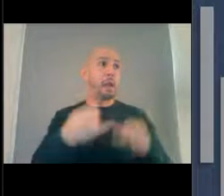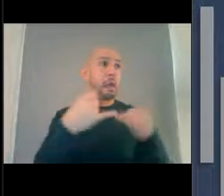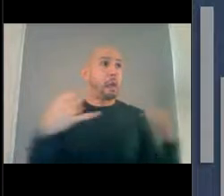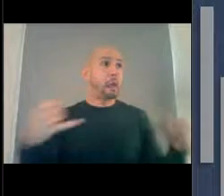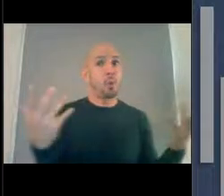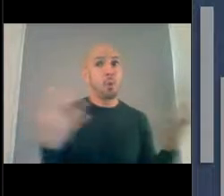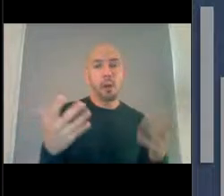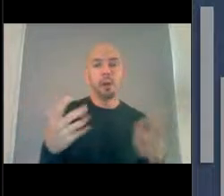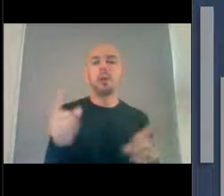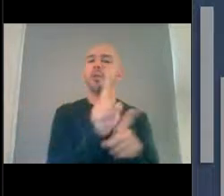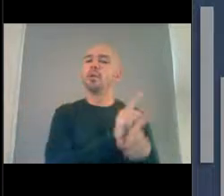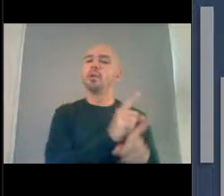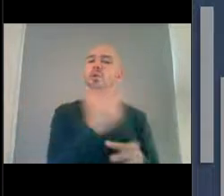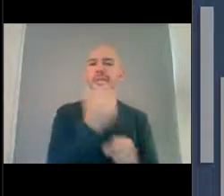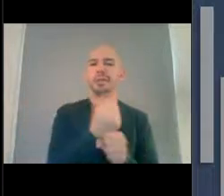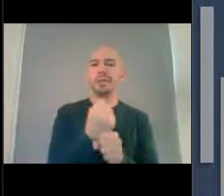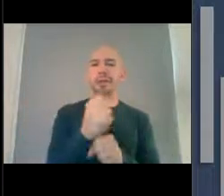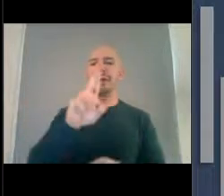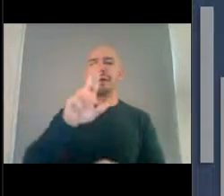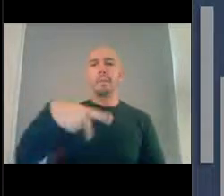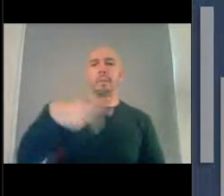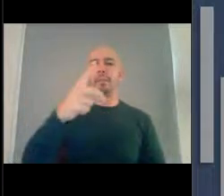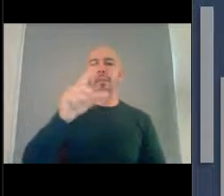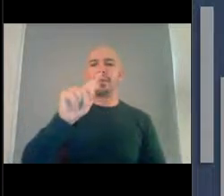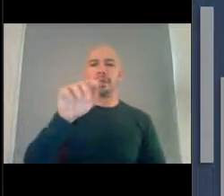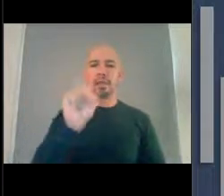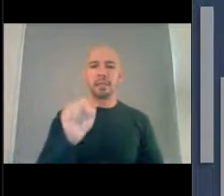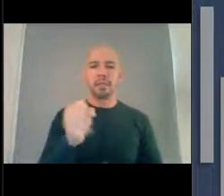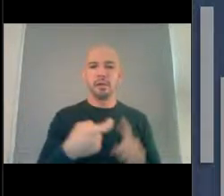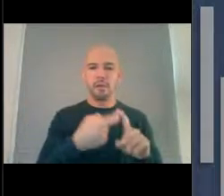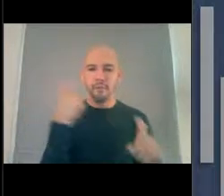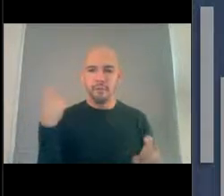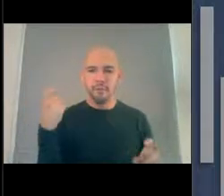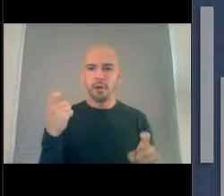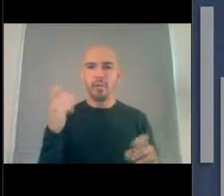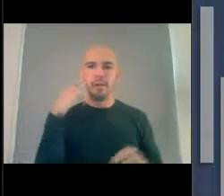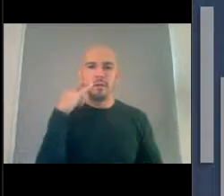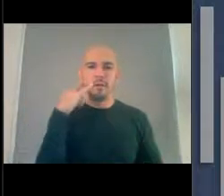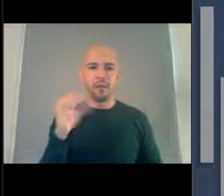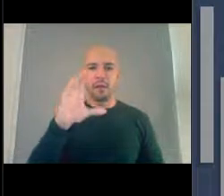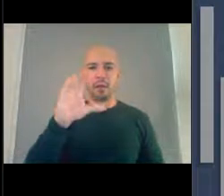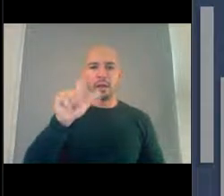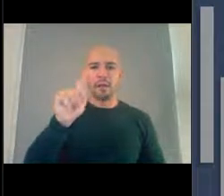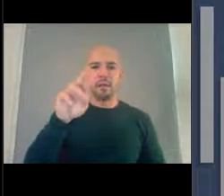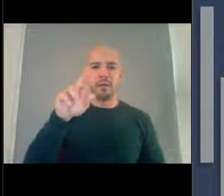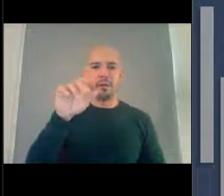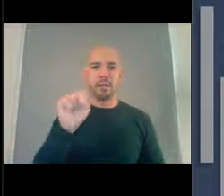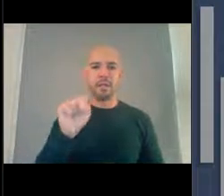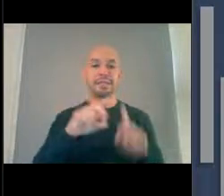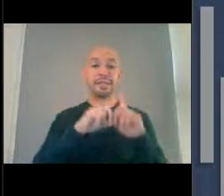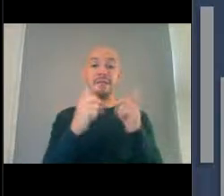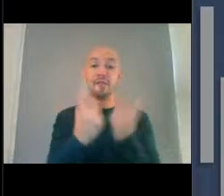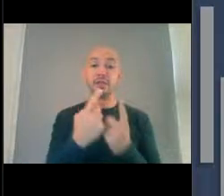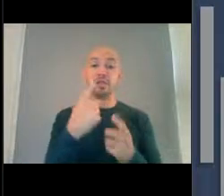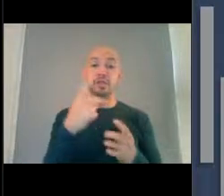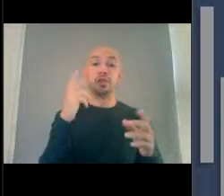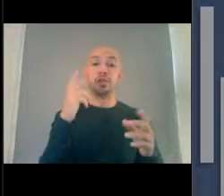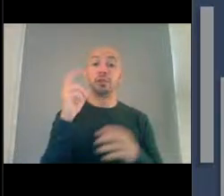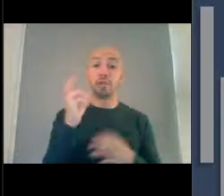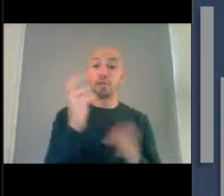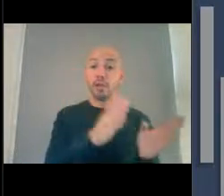received updates from caltrans division of transportation planning where we had a very robust discussion on the caltrans strategic investment